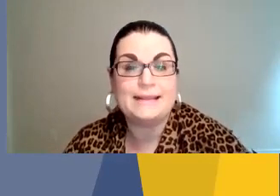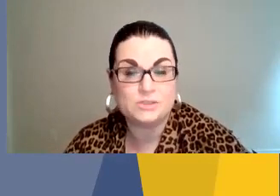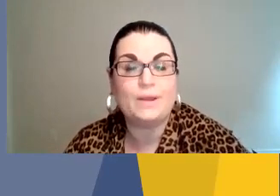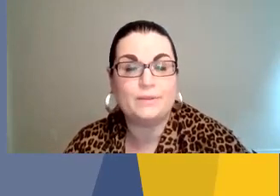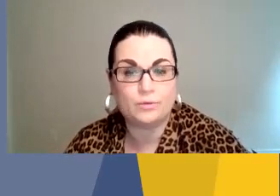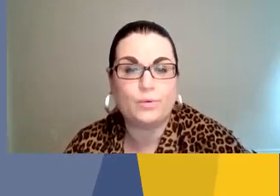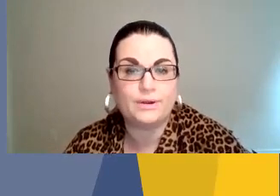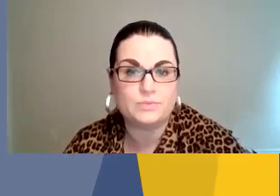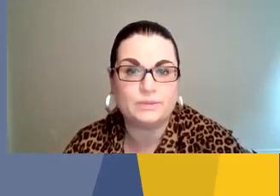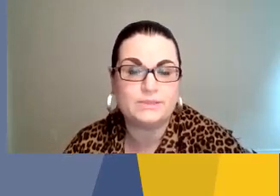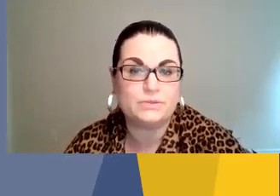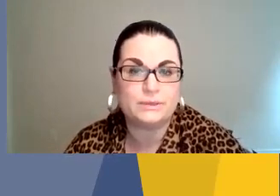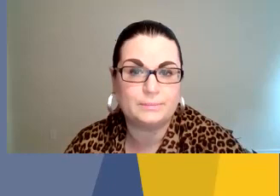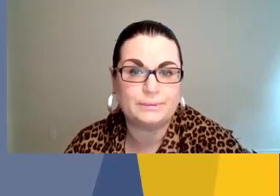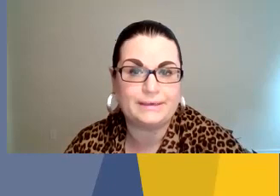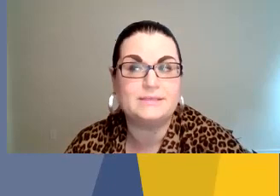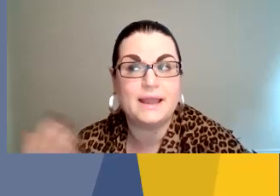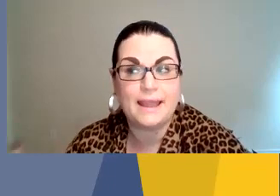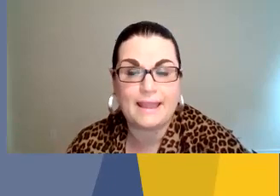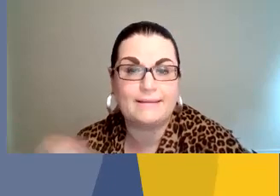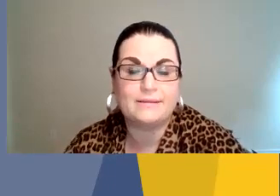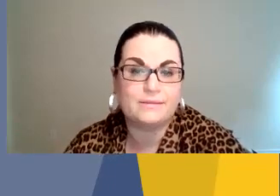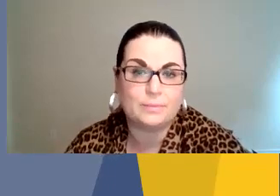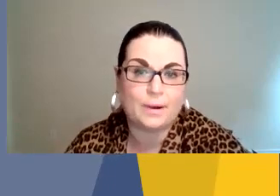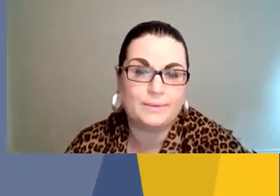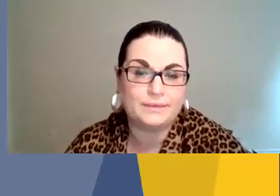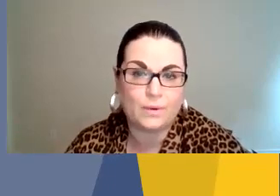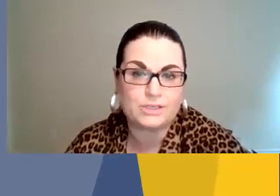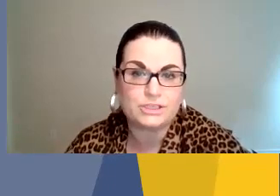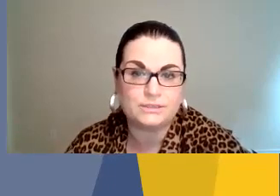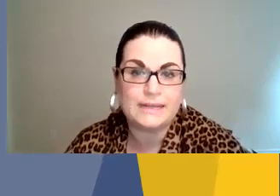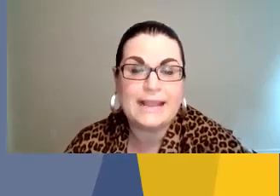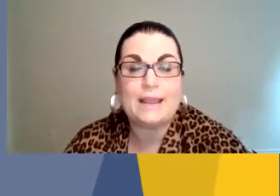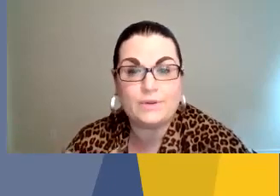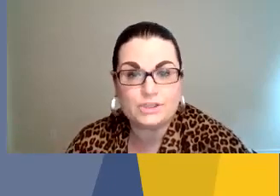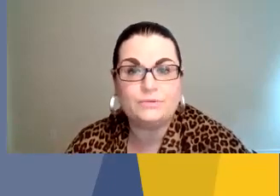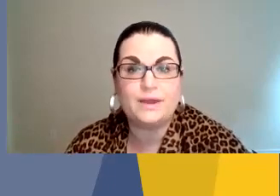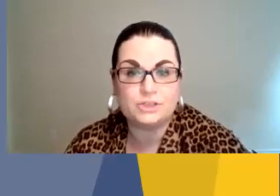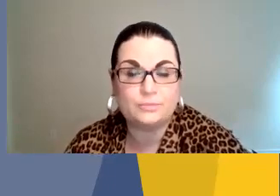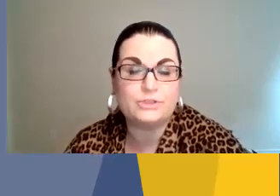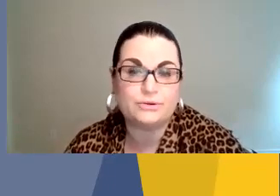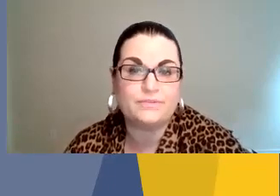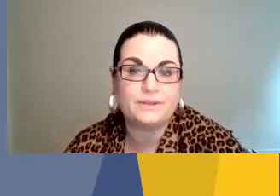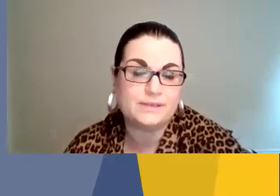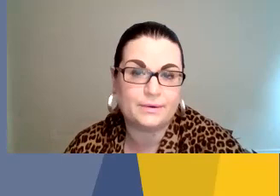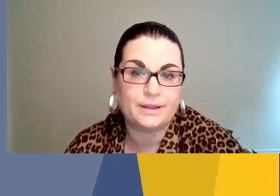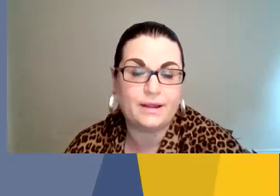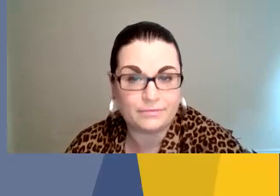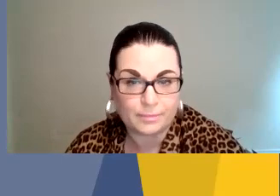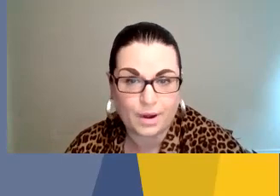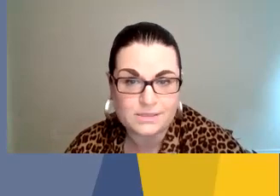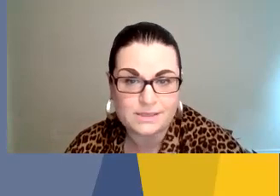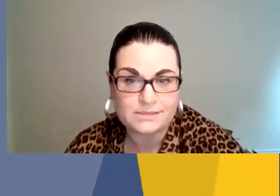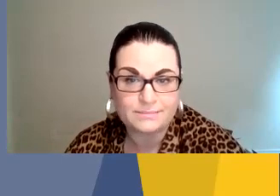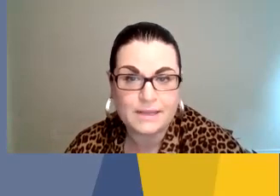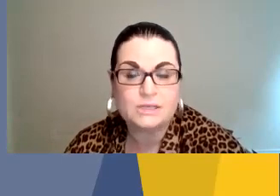report is when the report is released to the complainant and the department in question. And we do that to preserve the integrity of